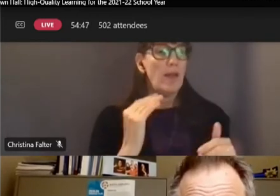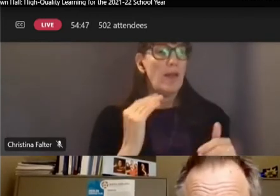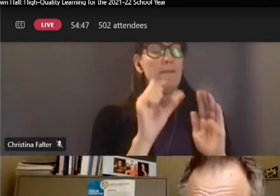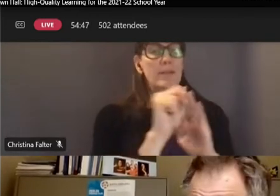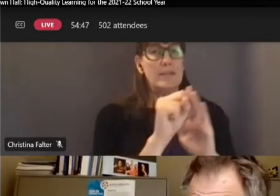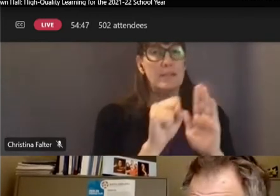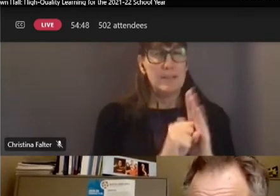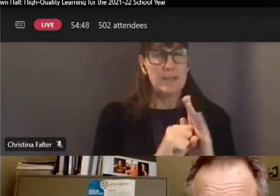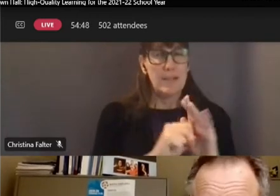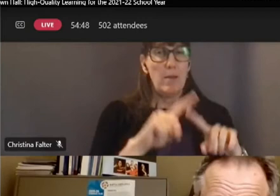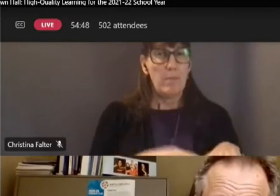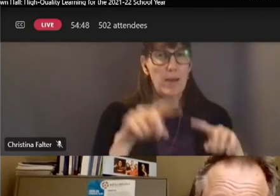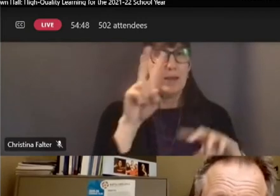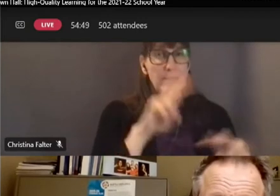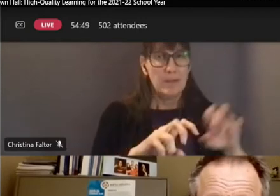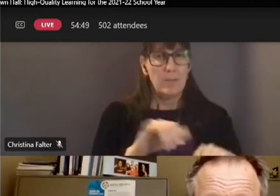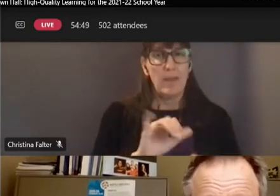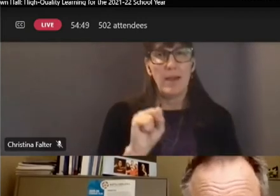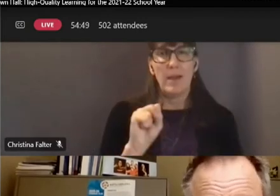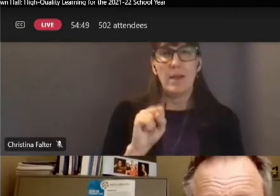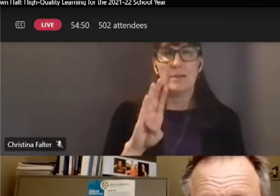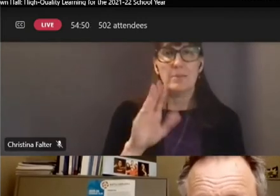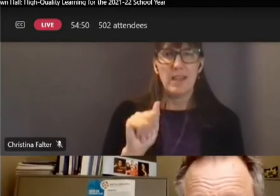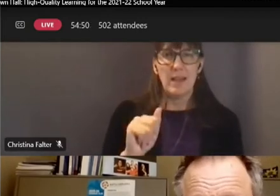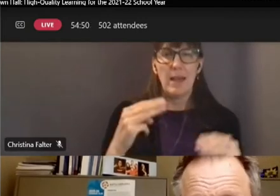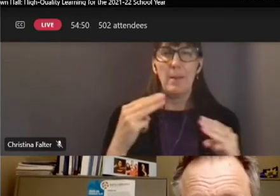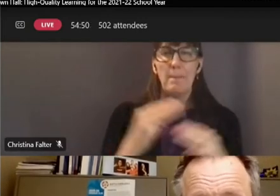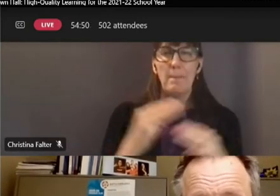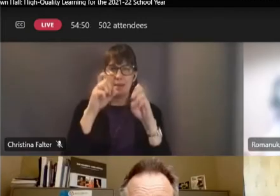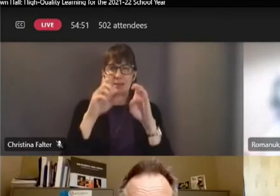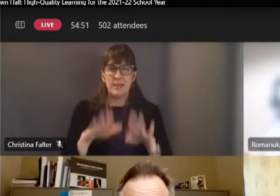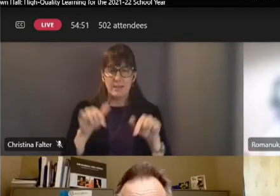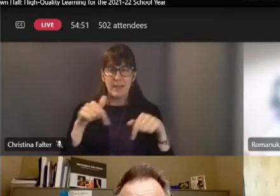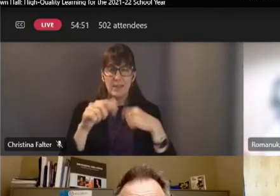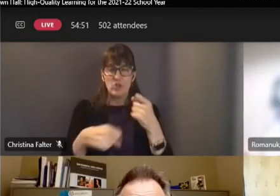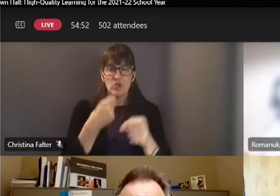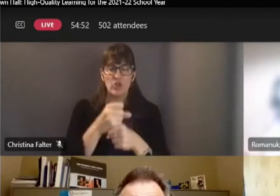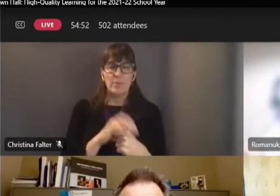like SBA MAP testing this year?